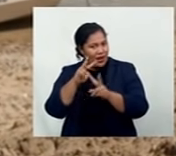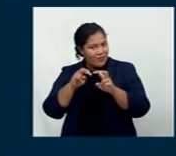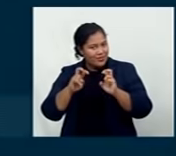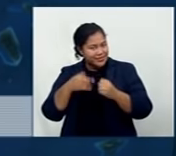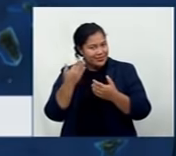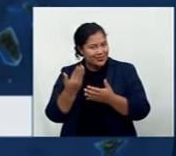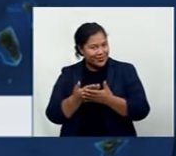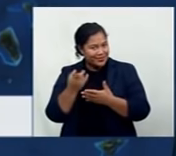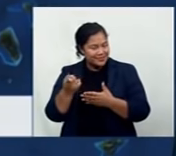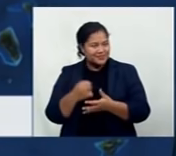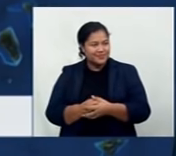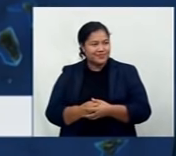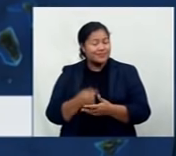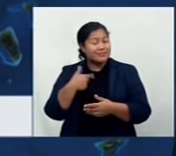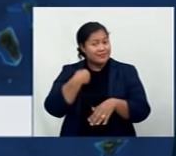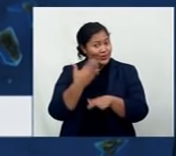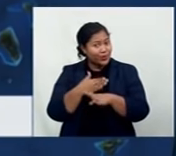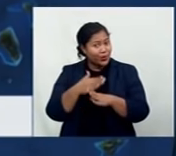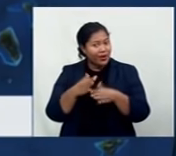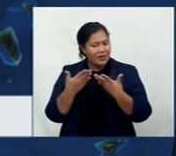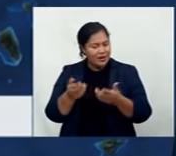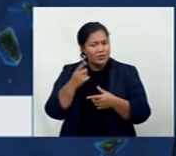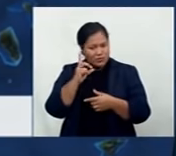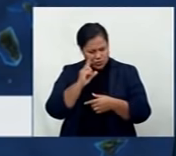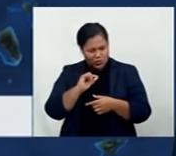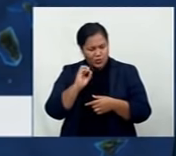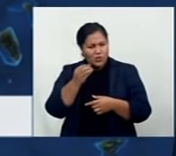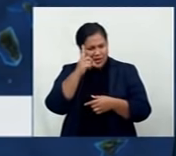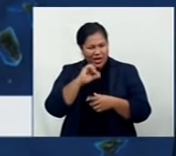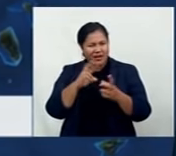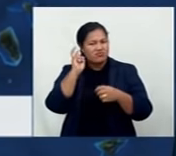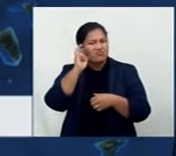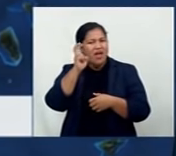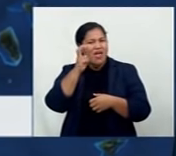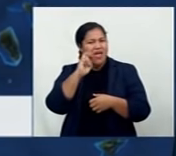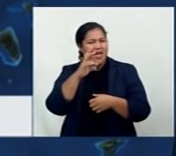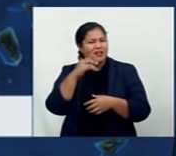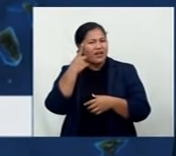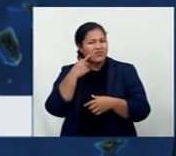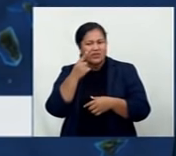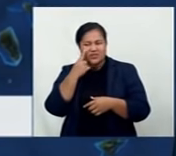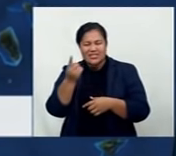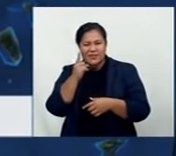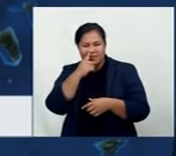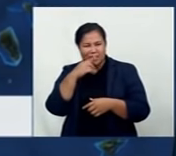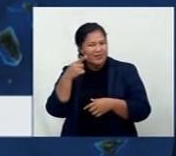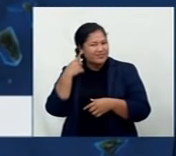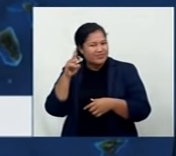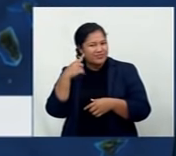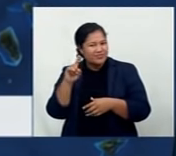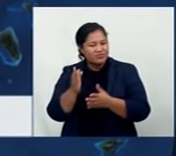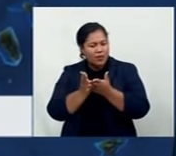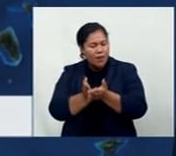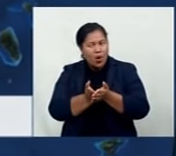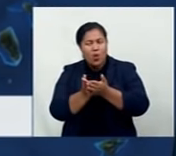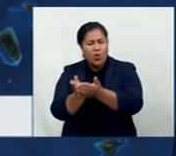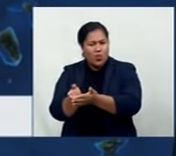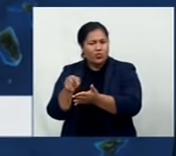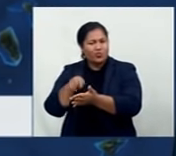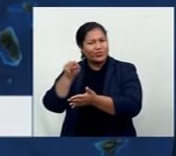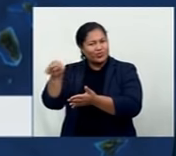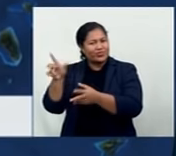so that we can be trained in handling those fast intercept and search rescue boats with